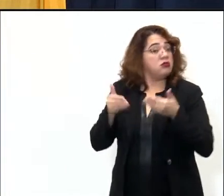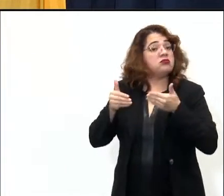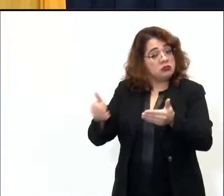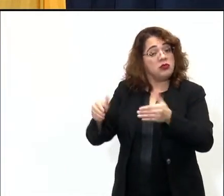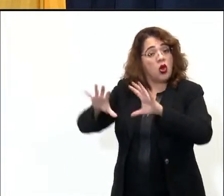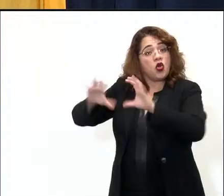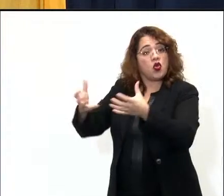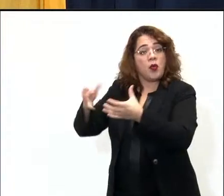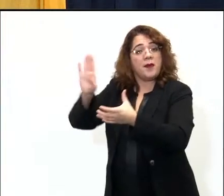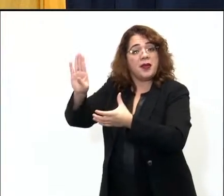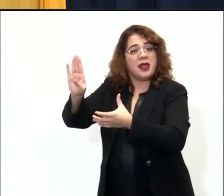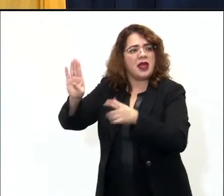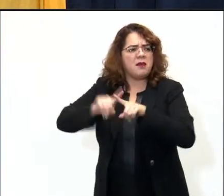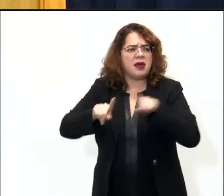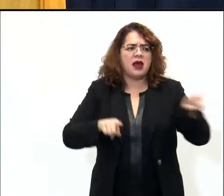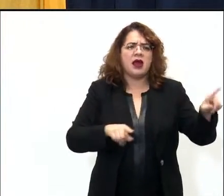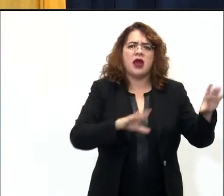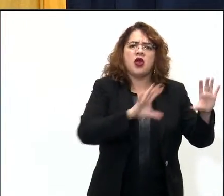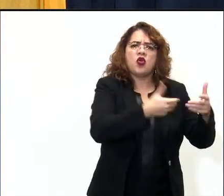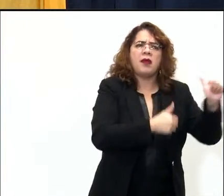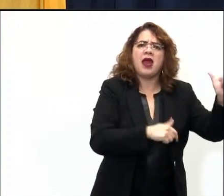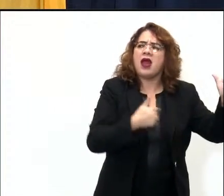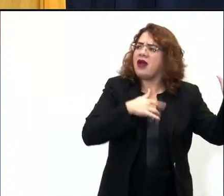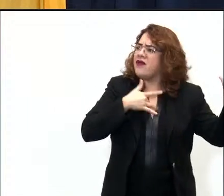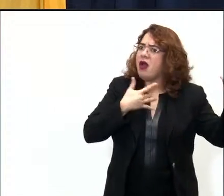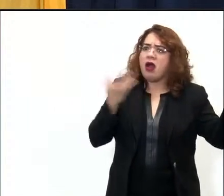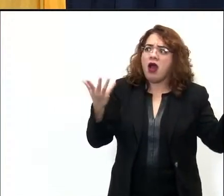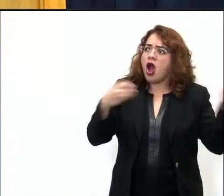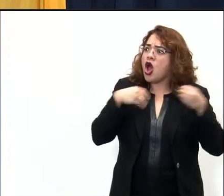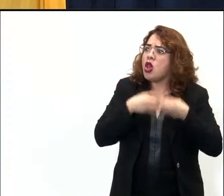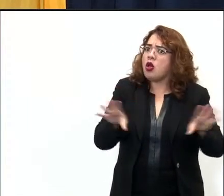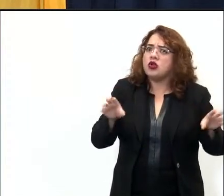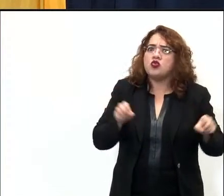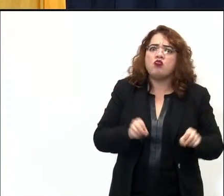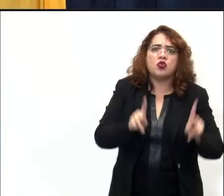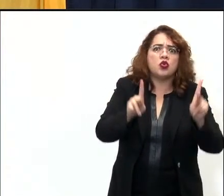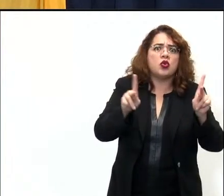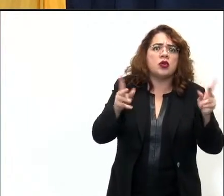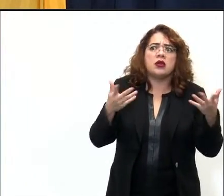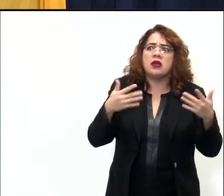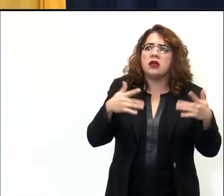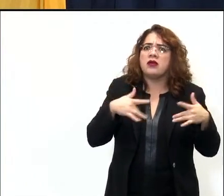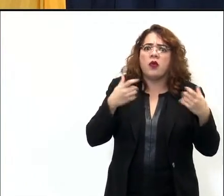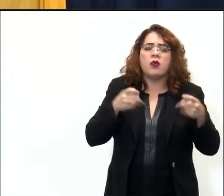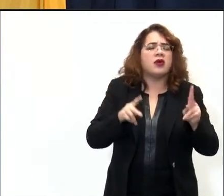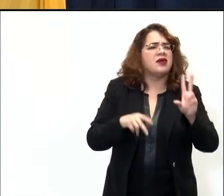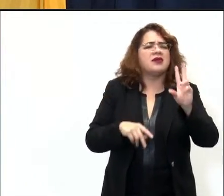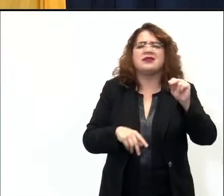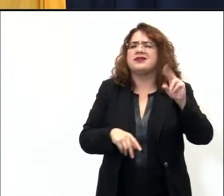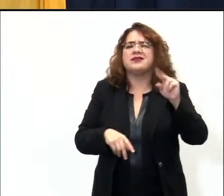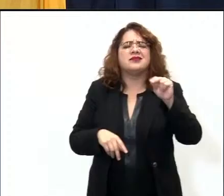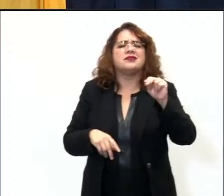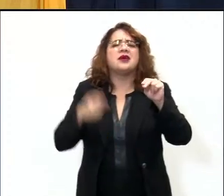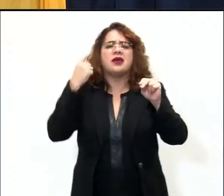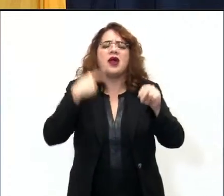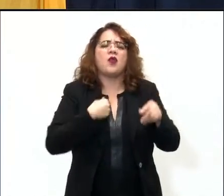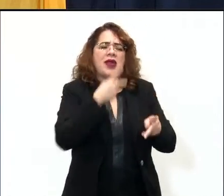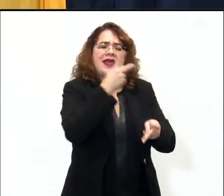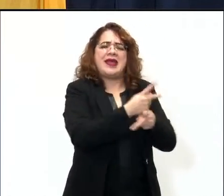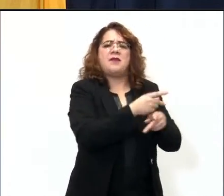get your vaccine and now we're starting our essential workers, a group never closes. So once we open up Group